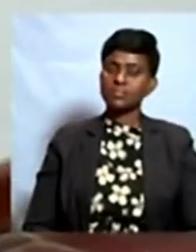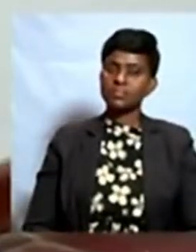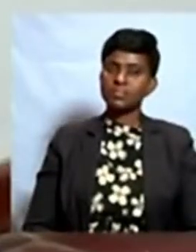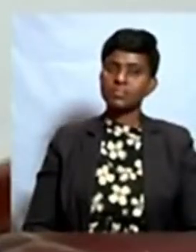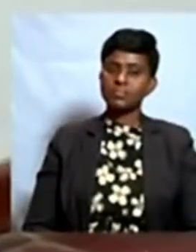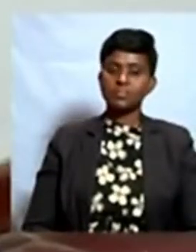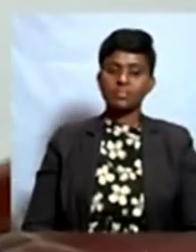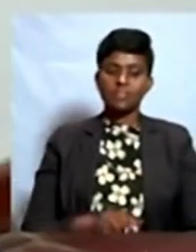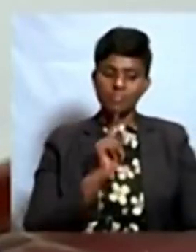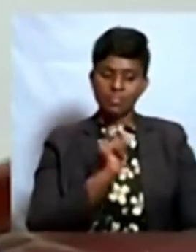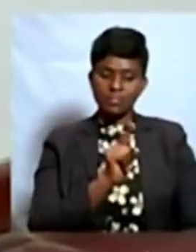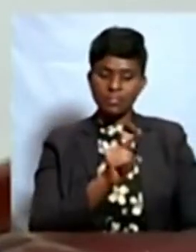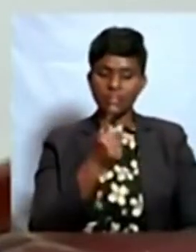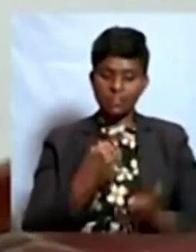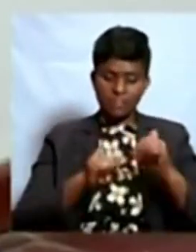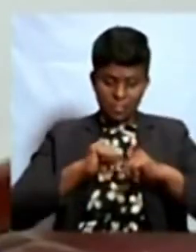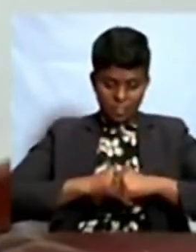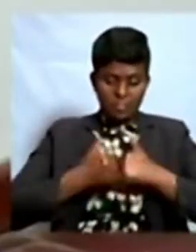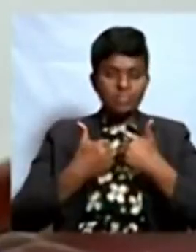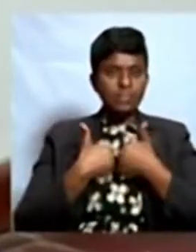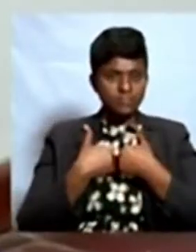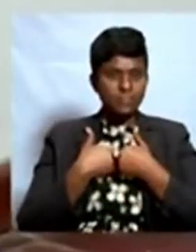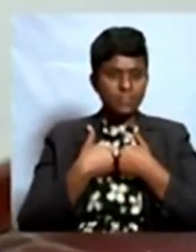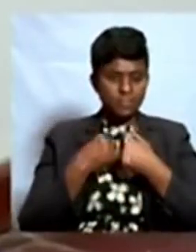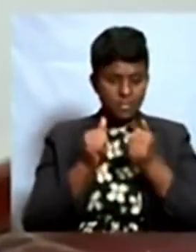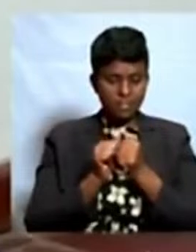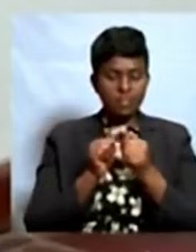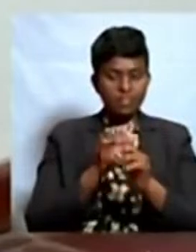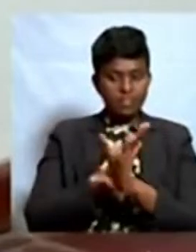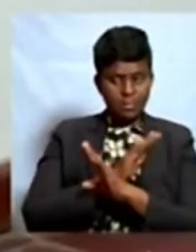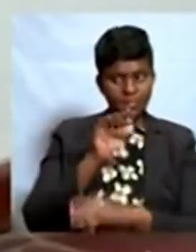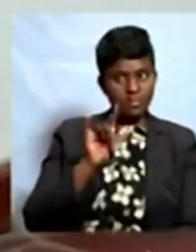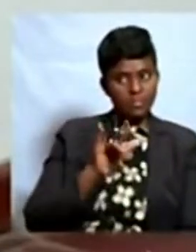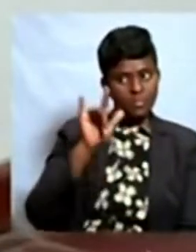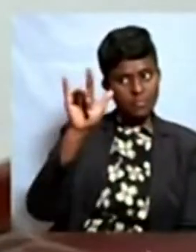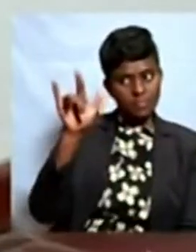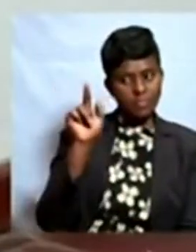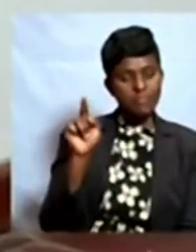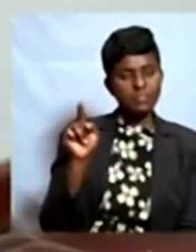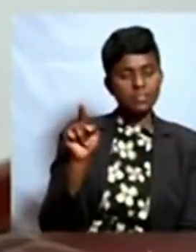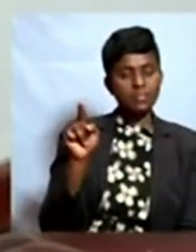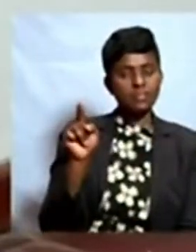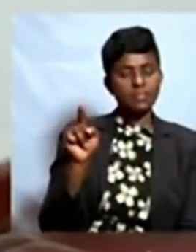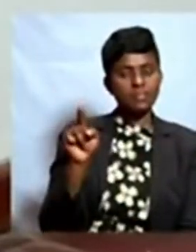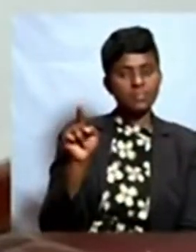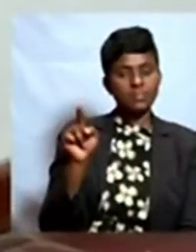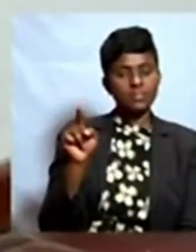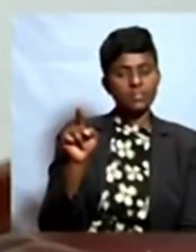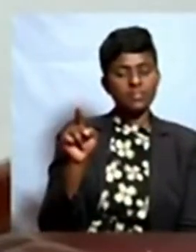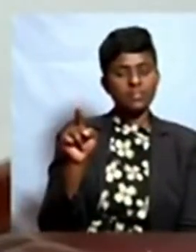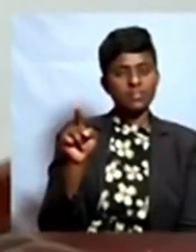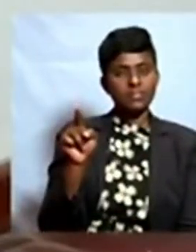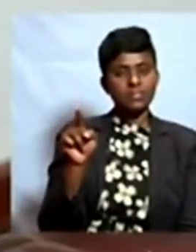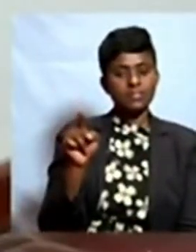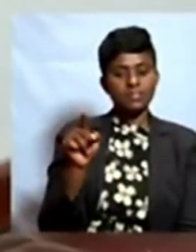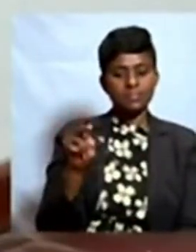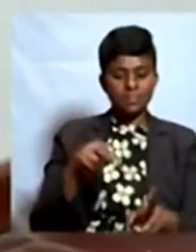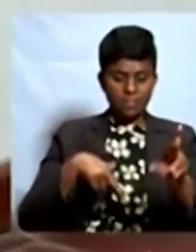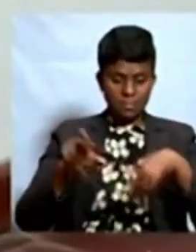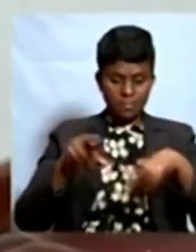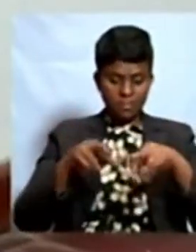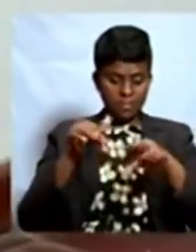The relationship that we have with Zambia Air Force is a relation in which